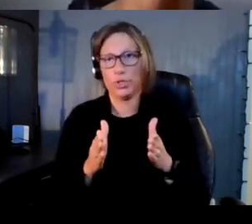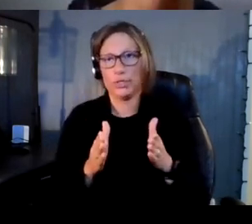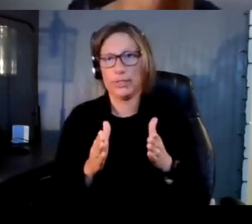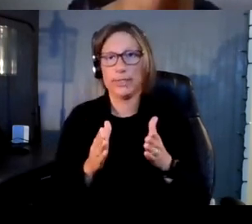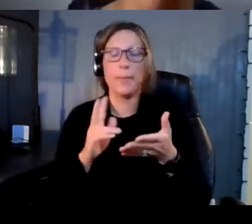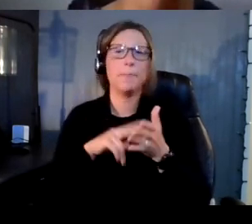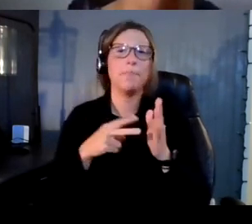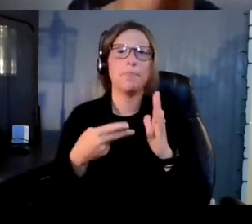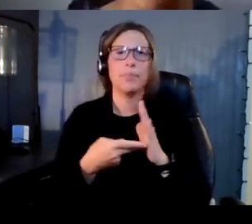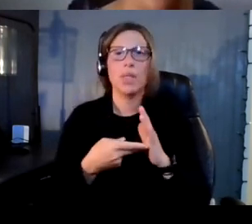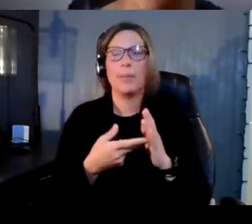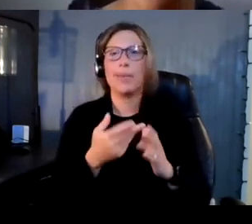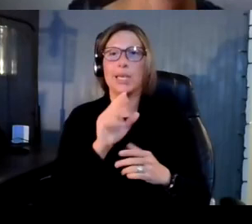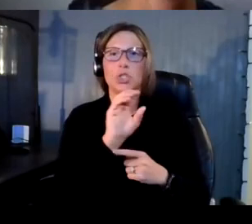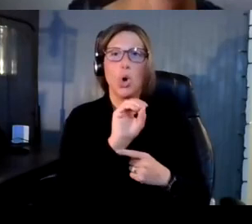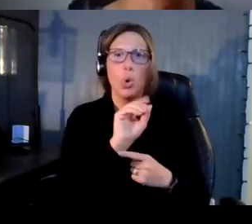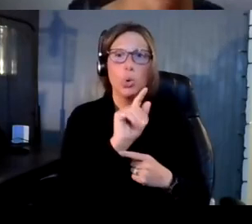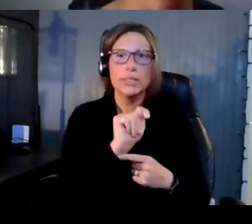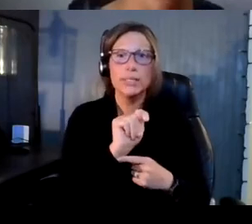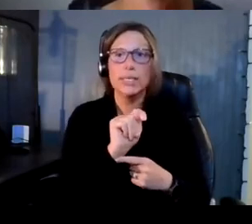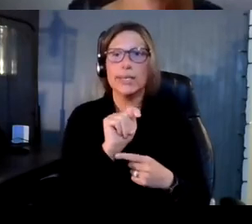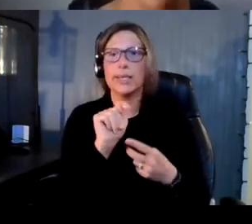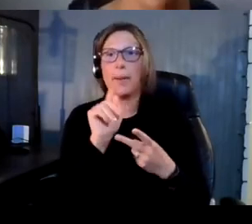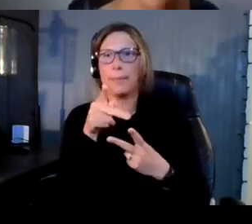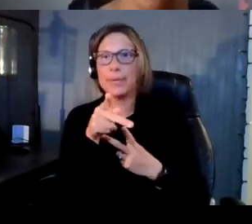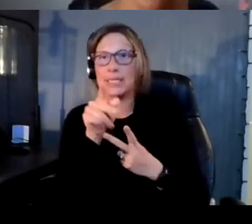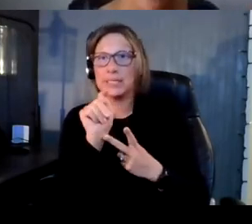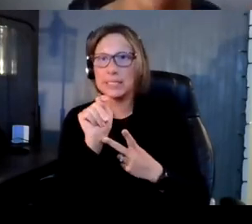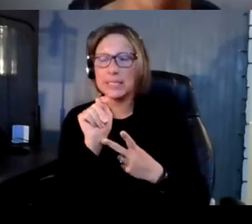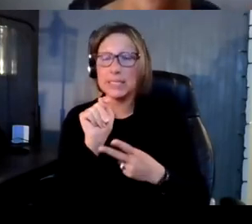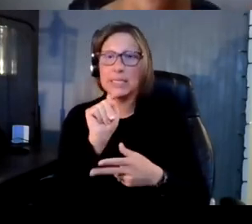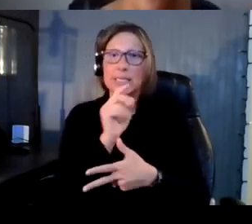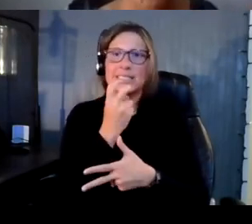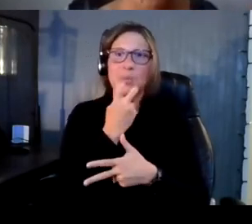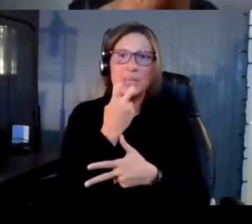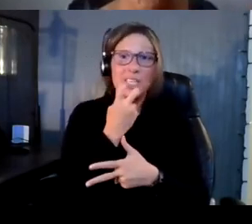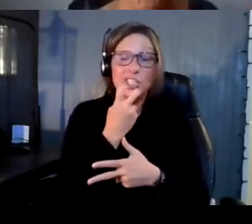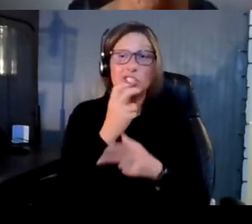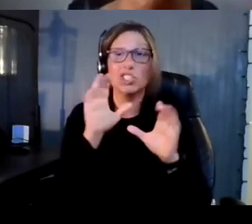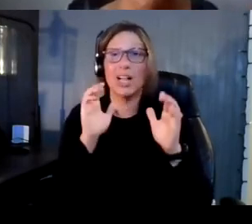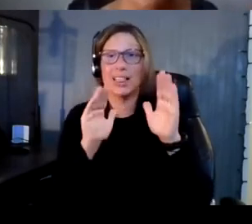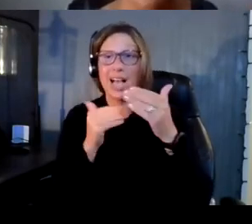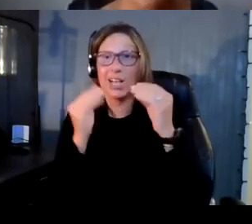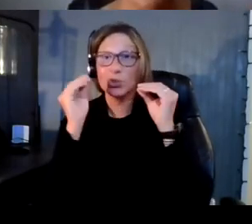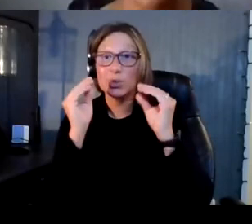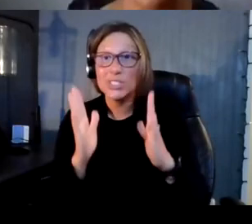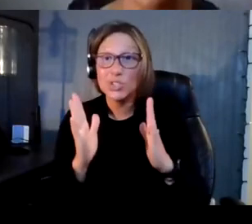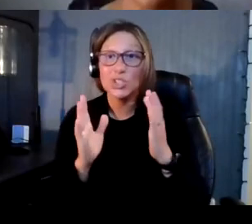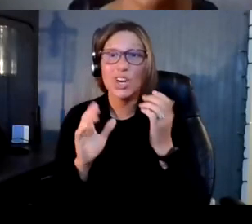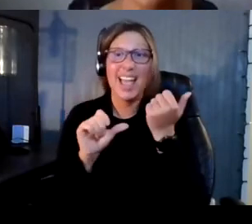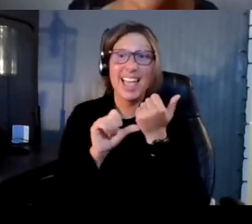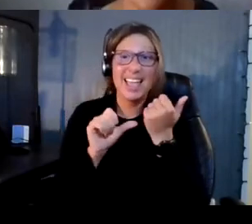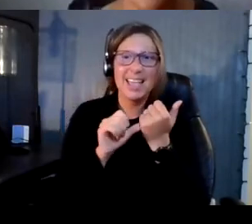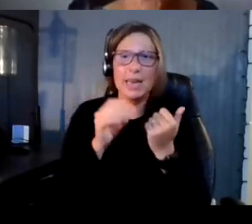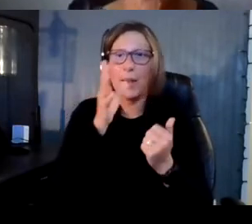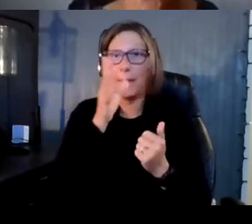OT, PT, speech, classroom teacher, aide, parents, everybody who's going to be a